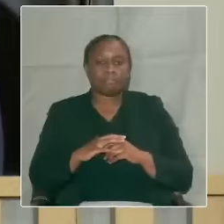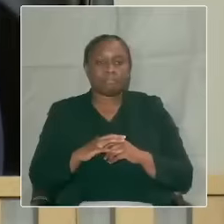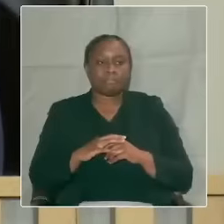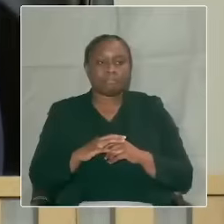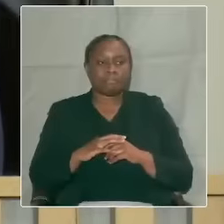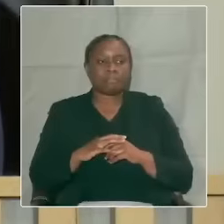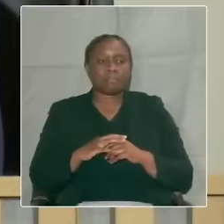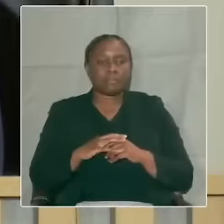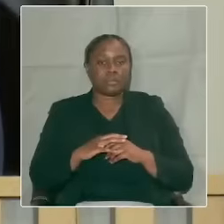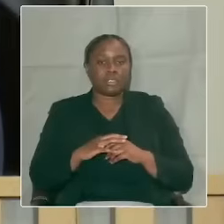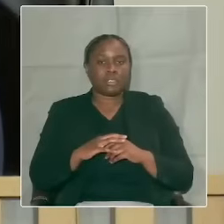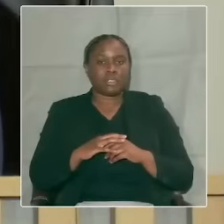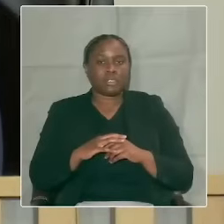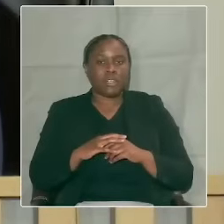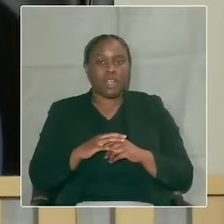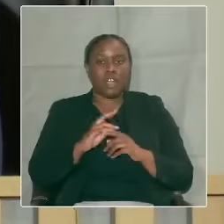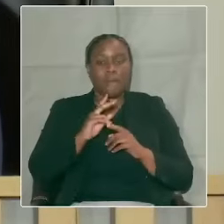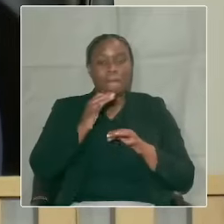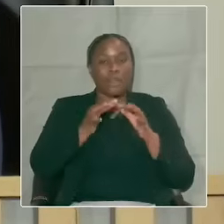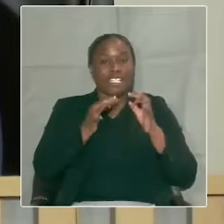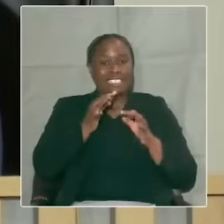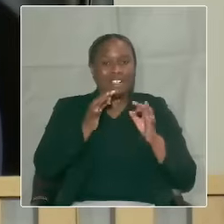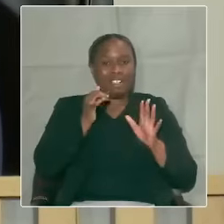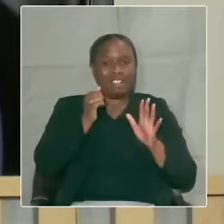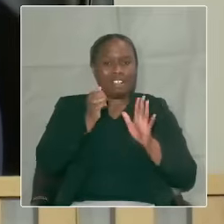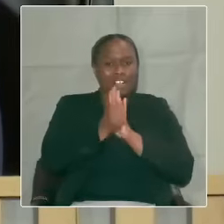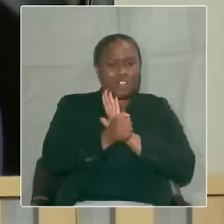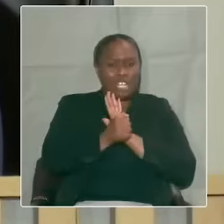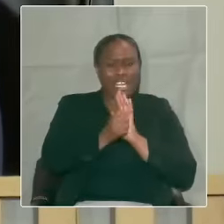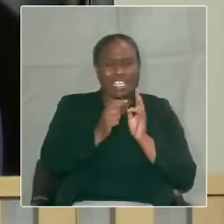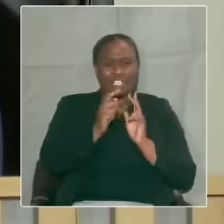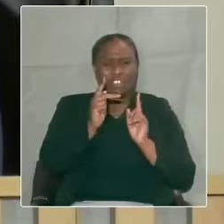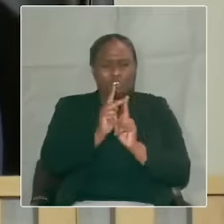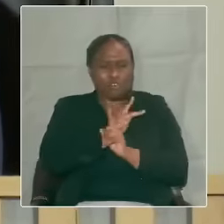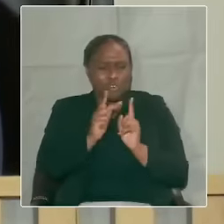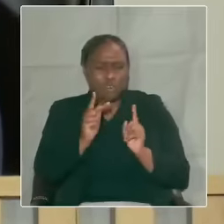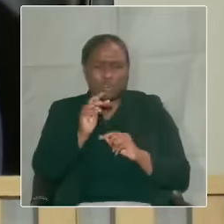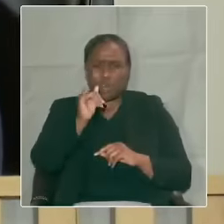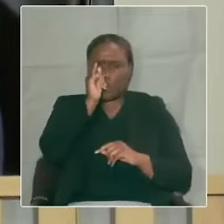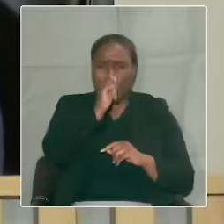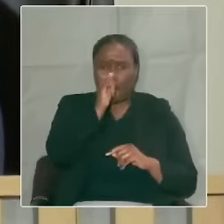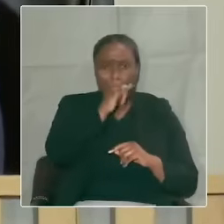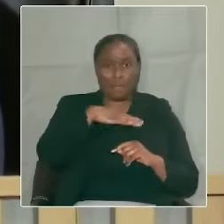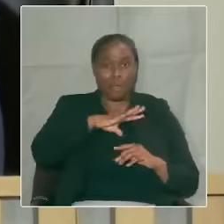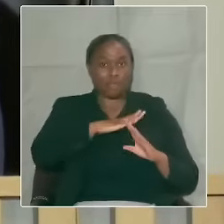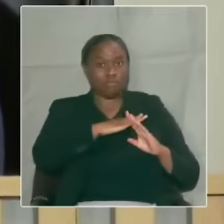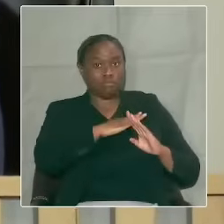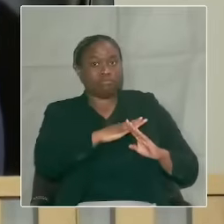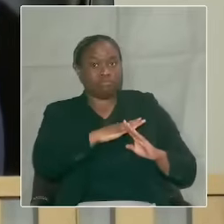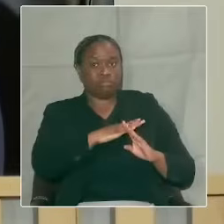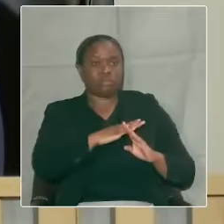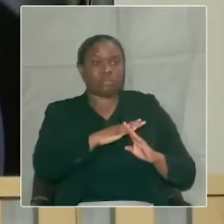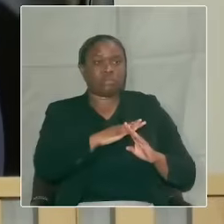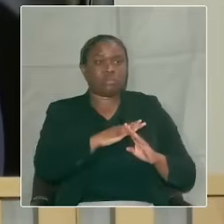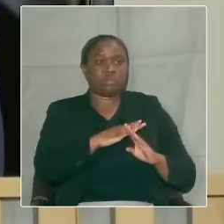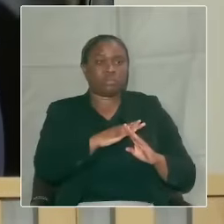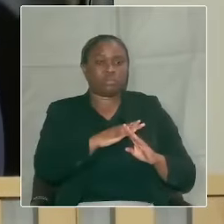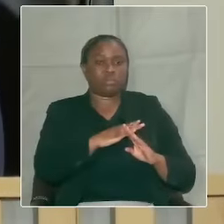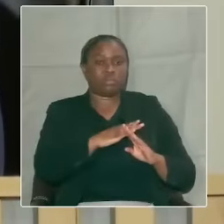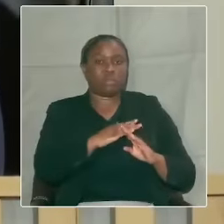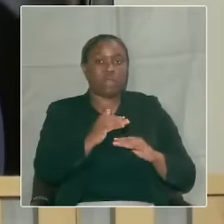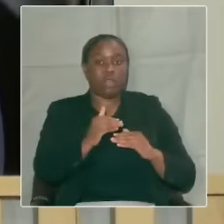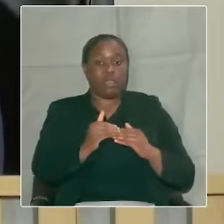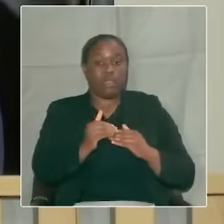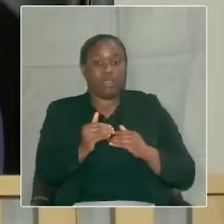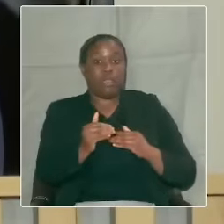are in place to deal with all forms of politically related crimes proactively and reactively in the eThekwini